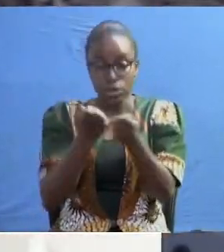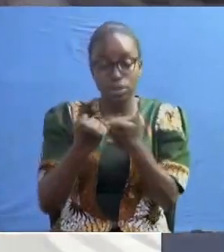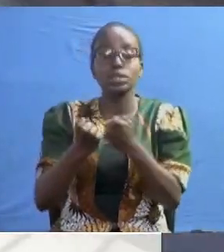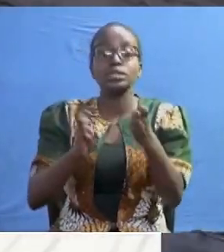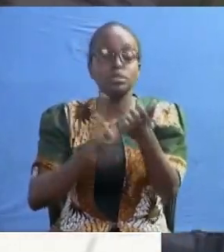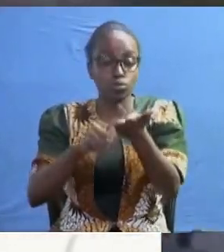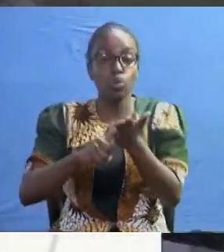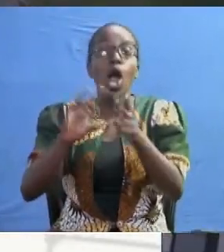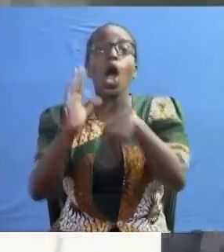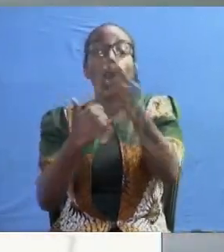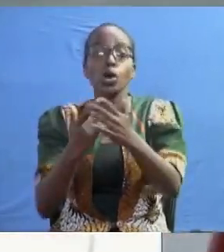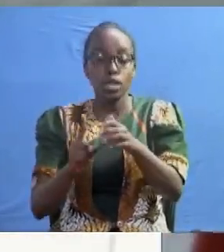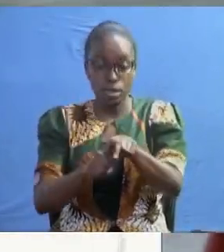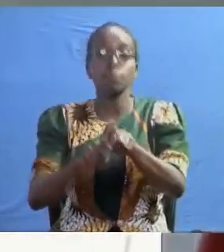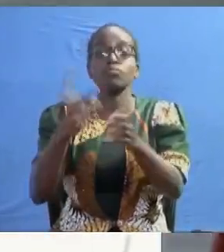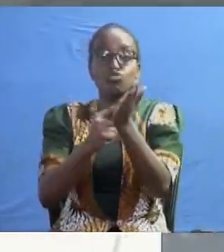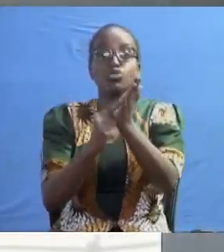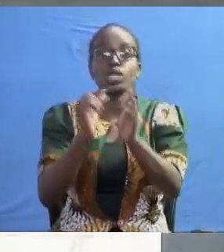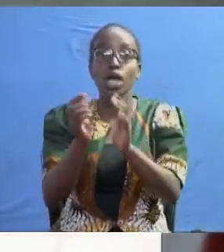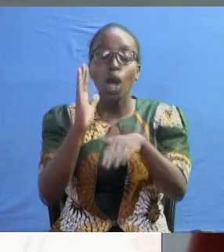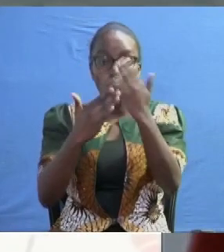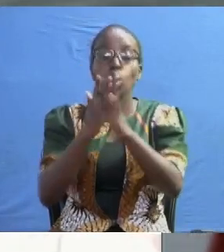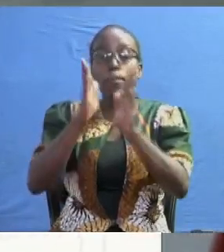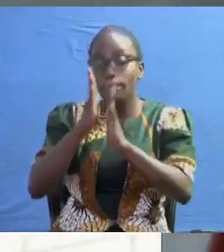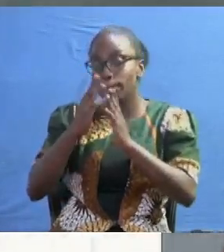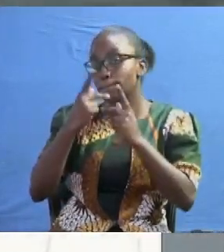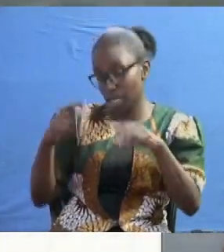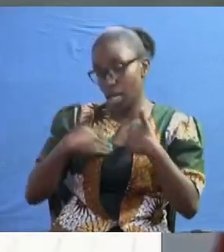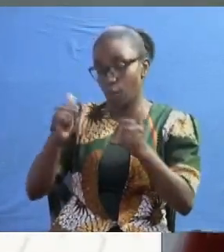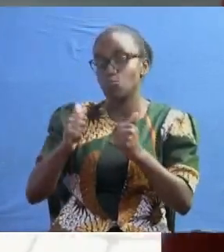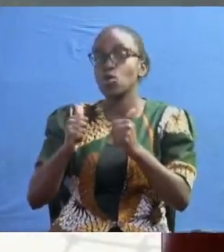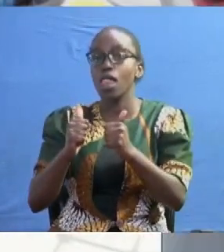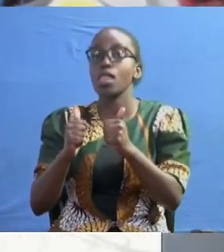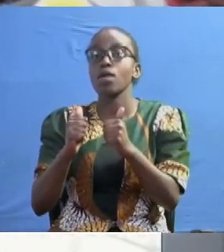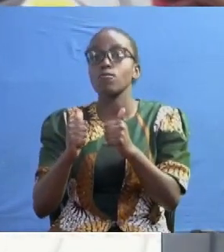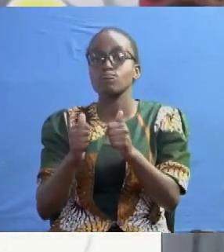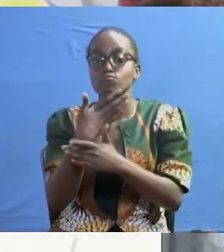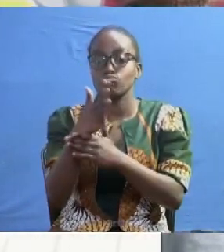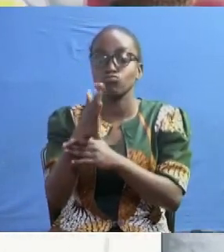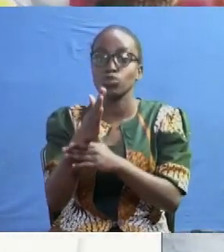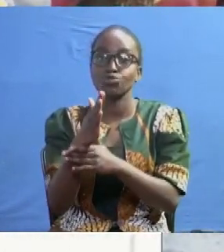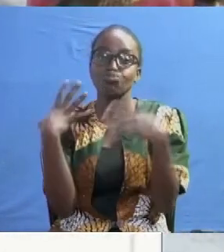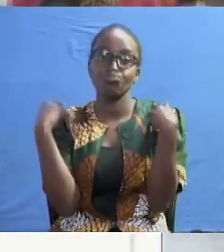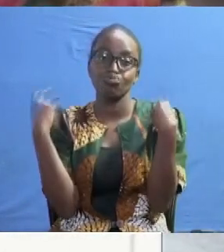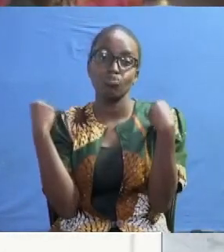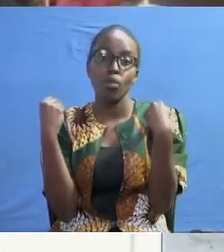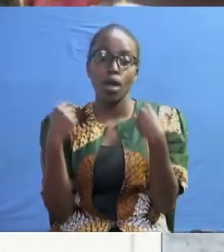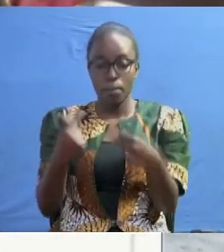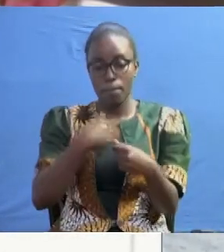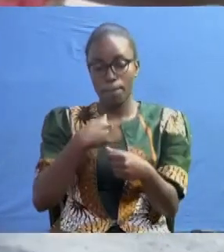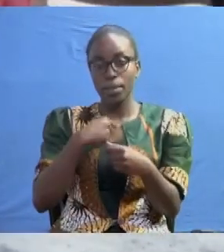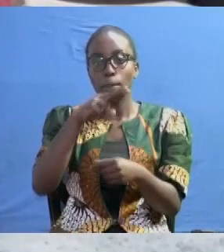his Ugandan counterpart to ensure peace in the lake region for fishing activities. Mimi na Rais